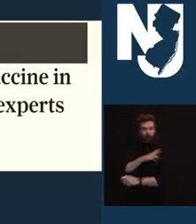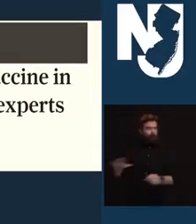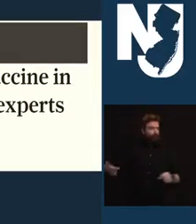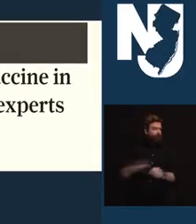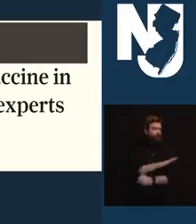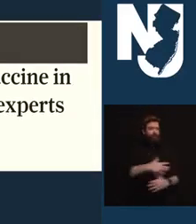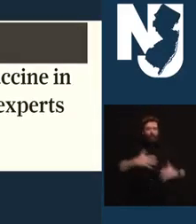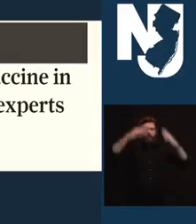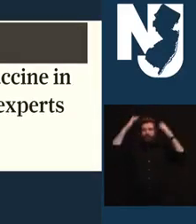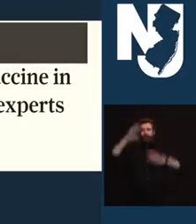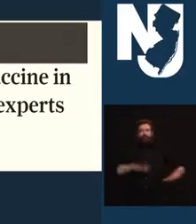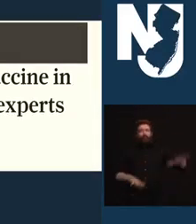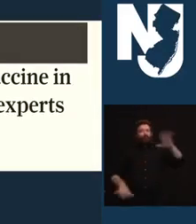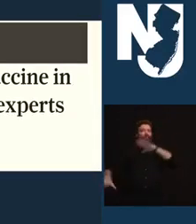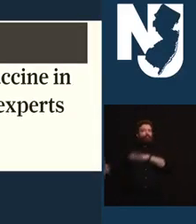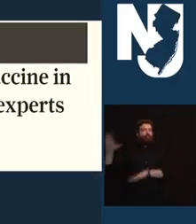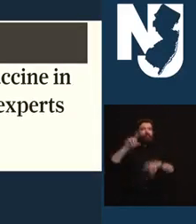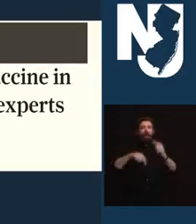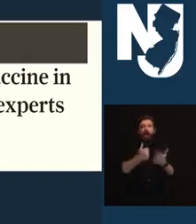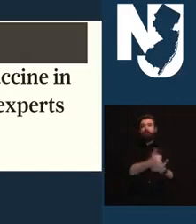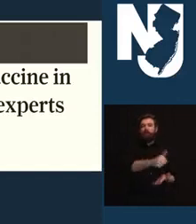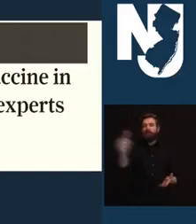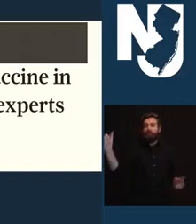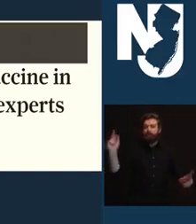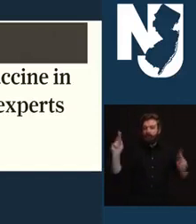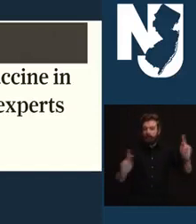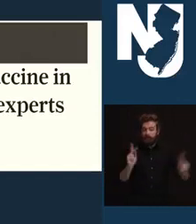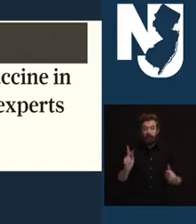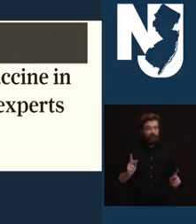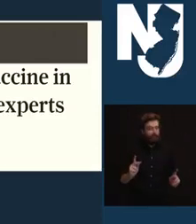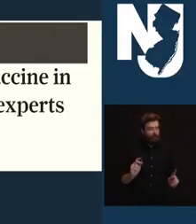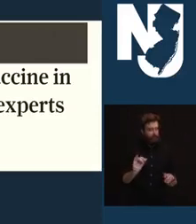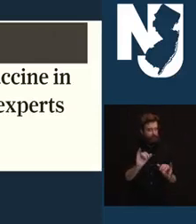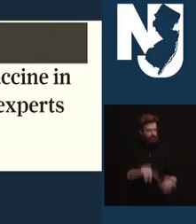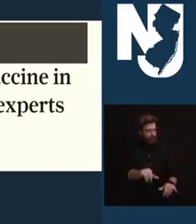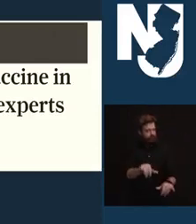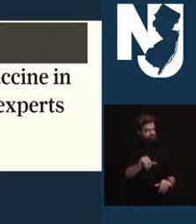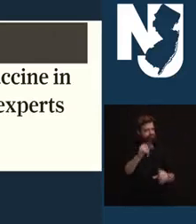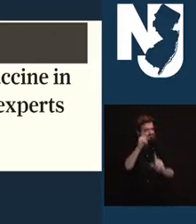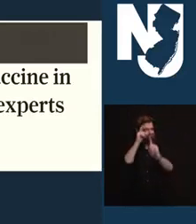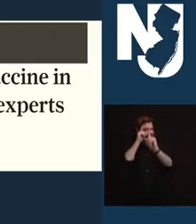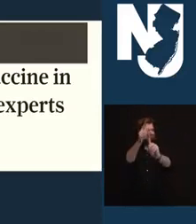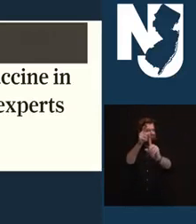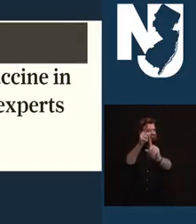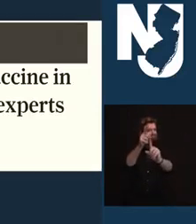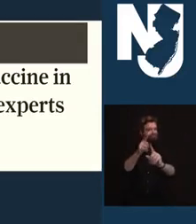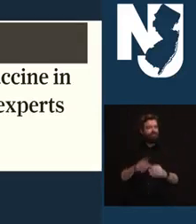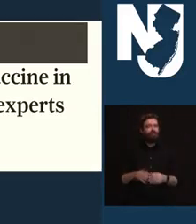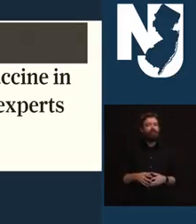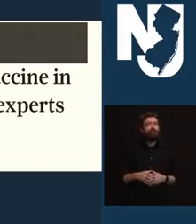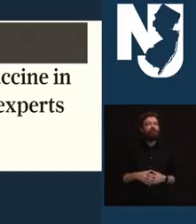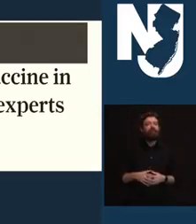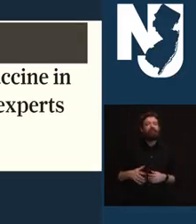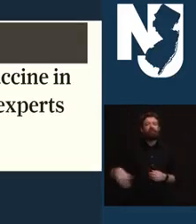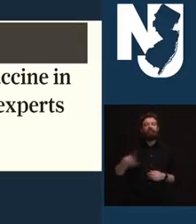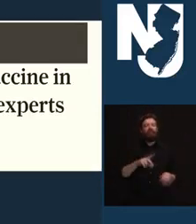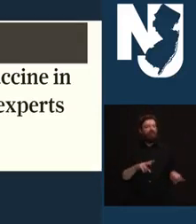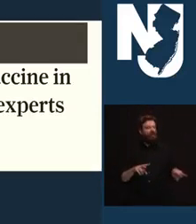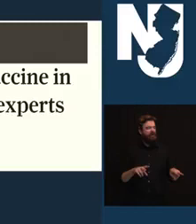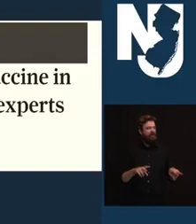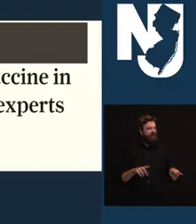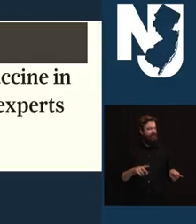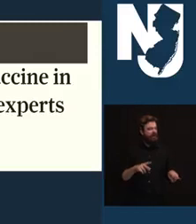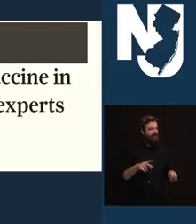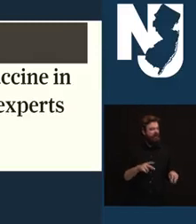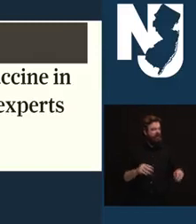by numerous medical experts. Let's not fall down this rabbit hole of breaking people down into categories of job A versus job